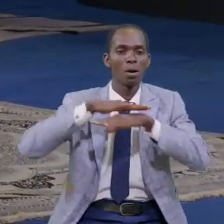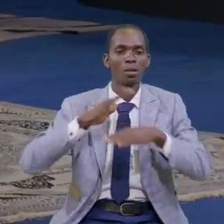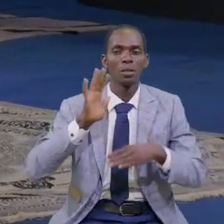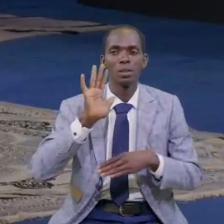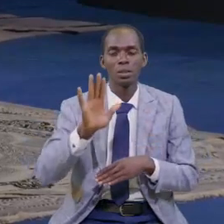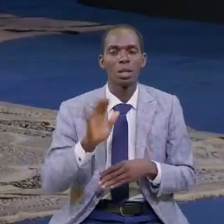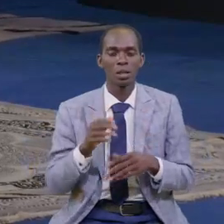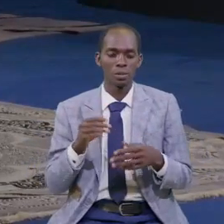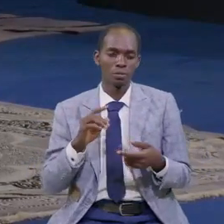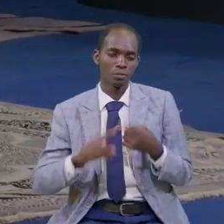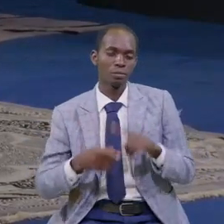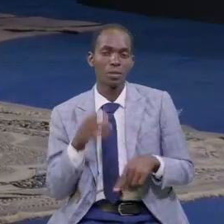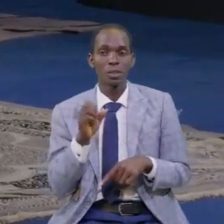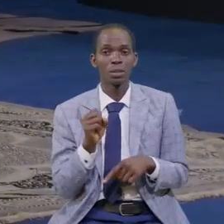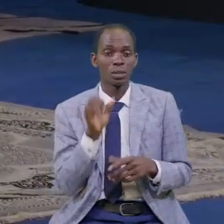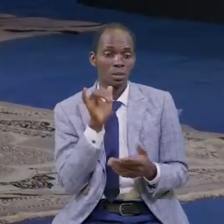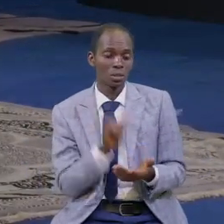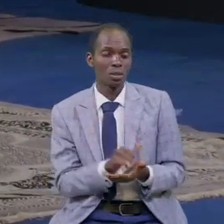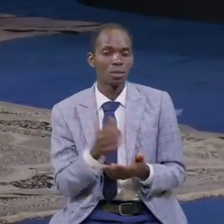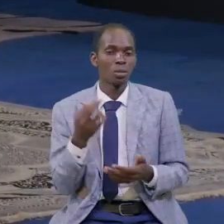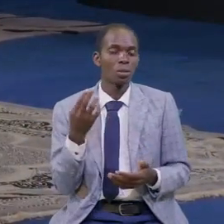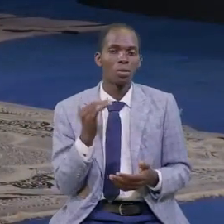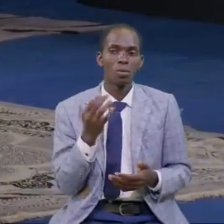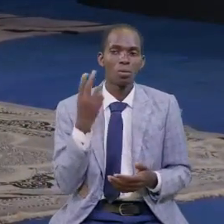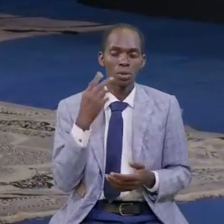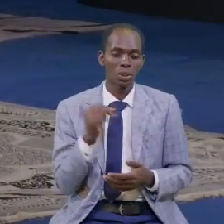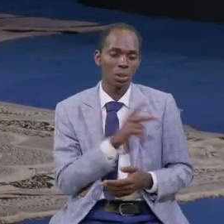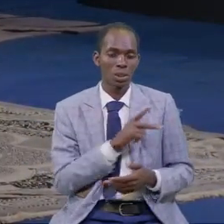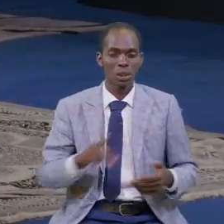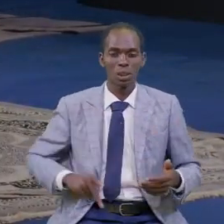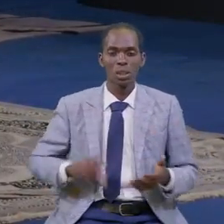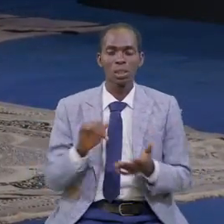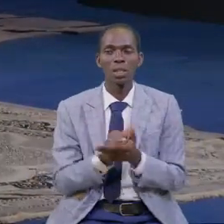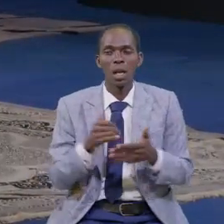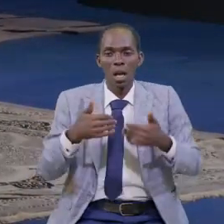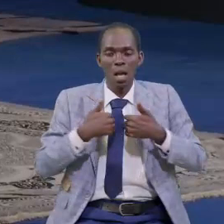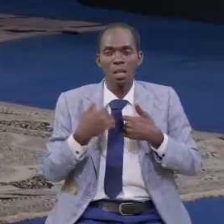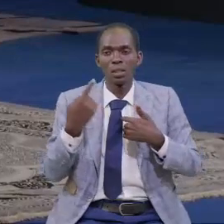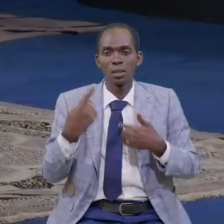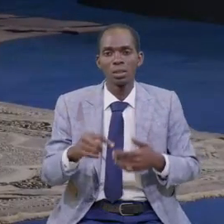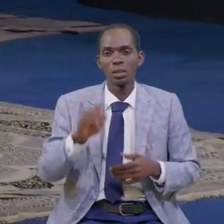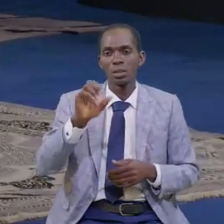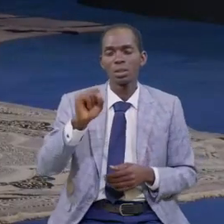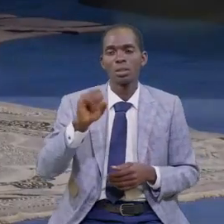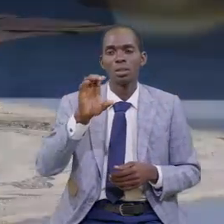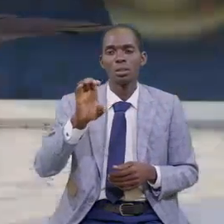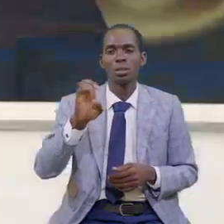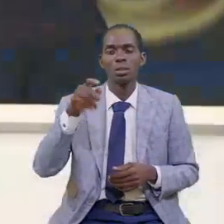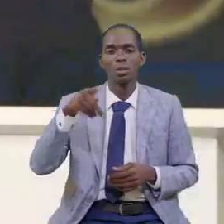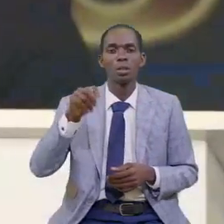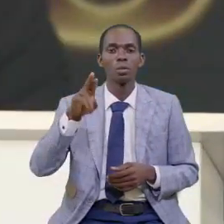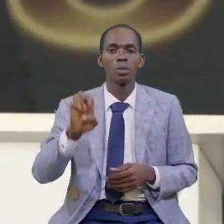king that has the scepter of righteousness. Let's go to the next point now.